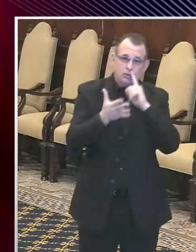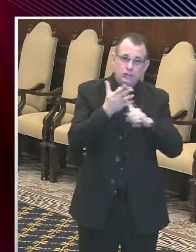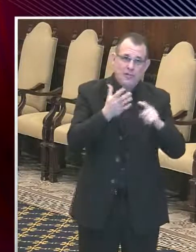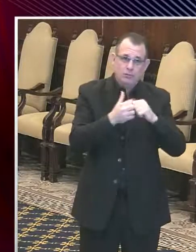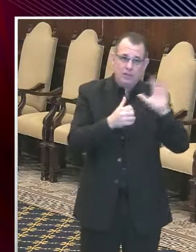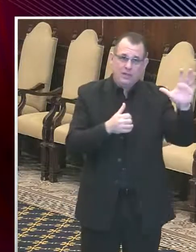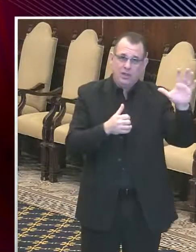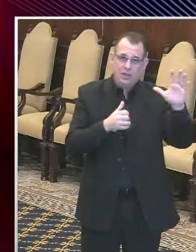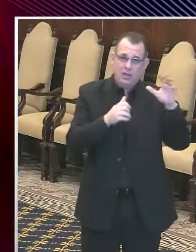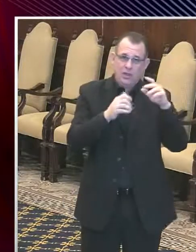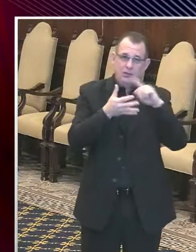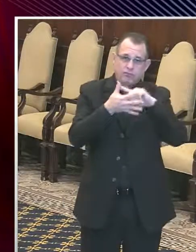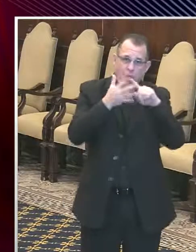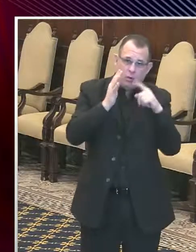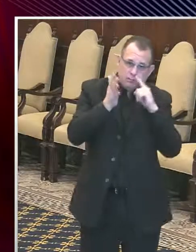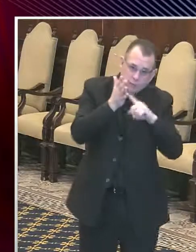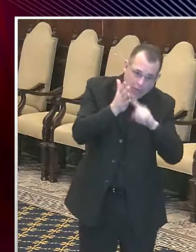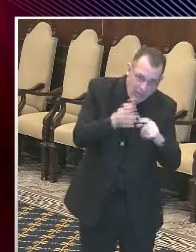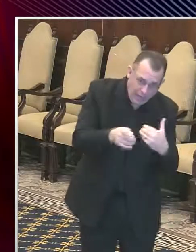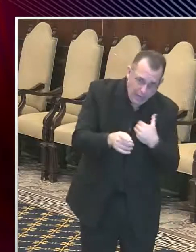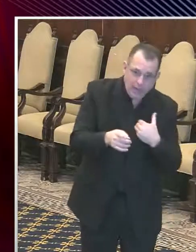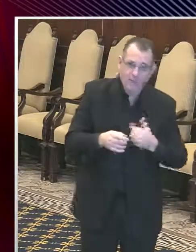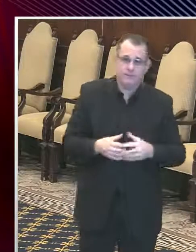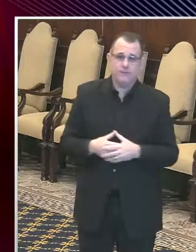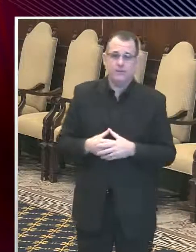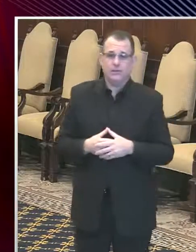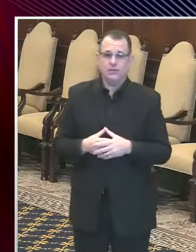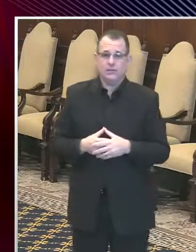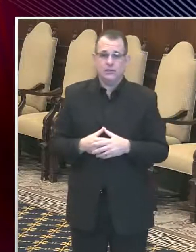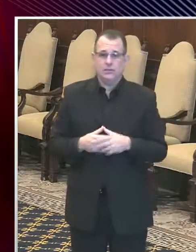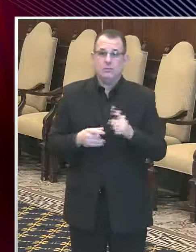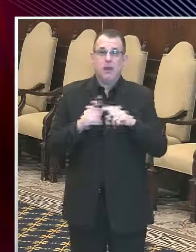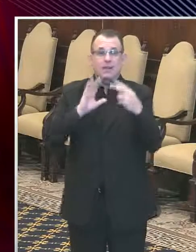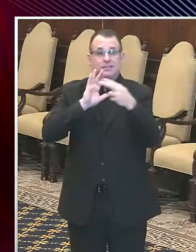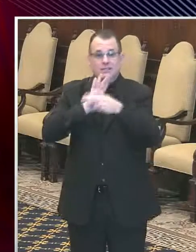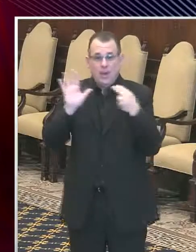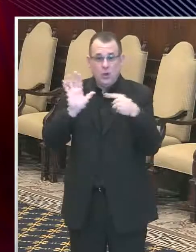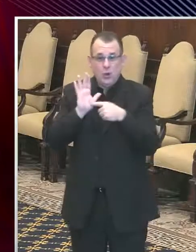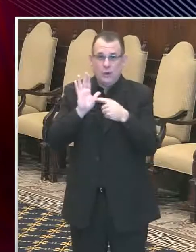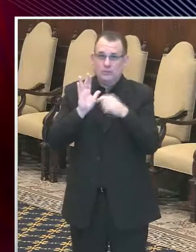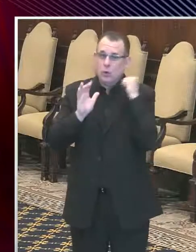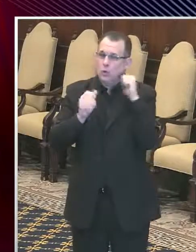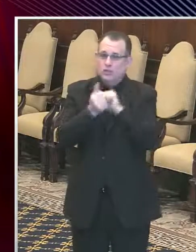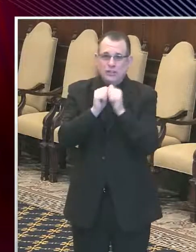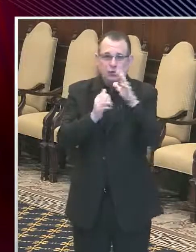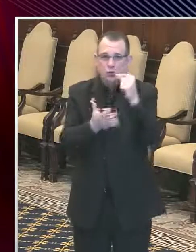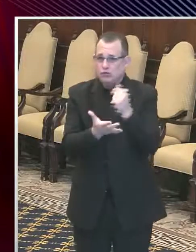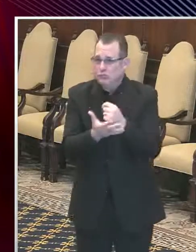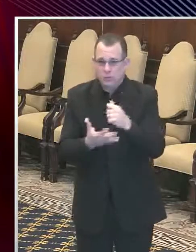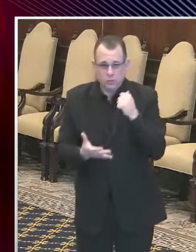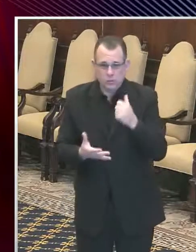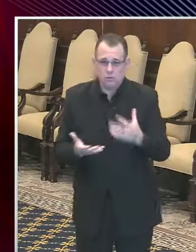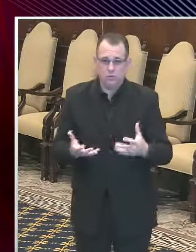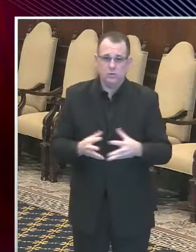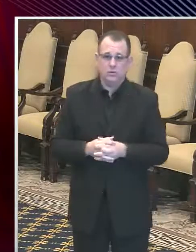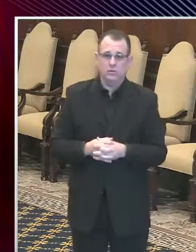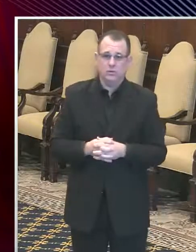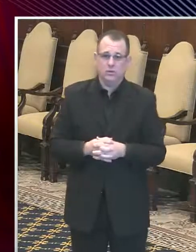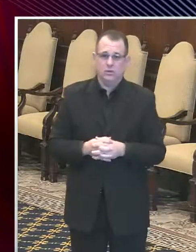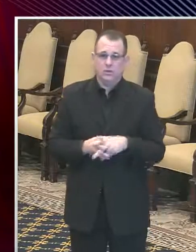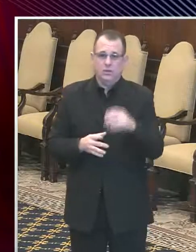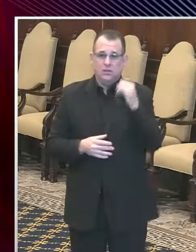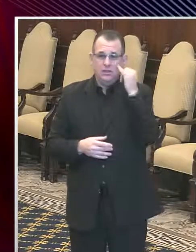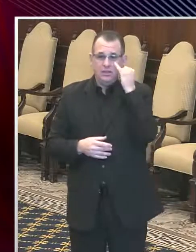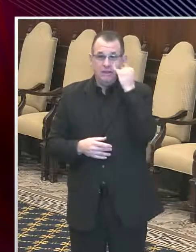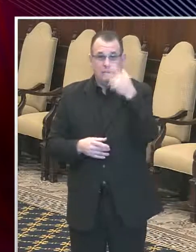illness. But the diagnosis isn't really going to change that at that point. And if people do have a positive test, do have this illness,